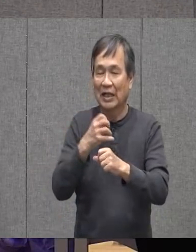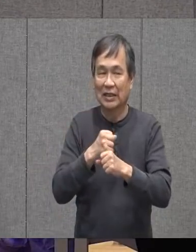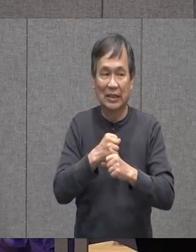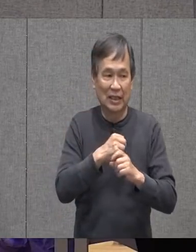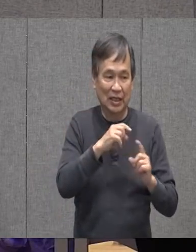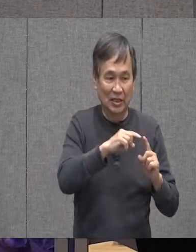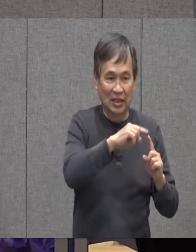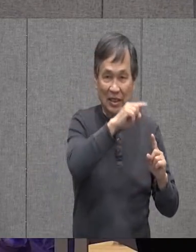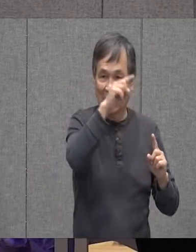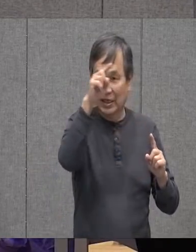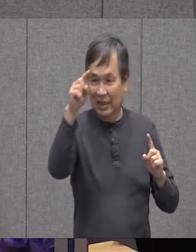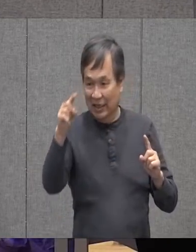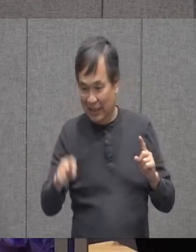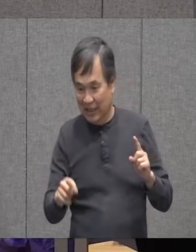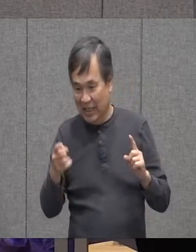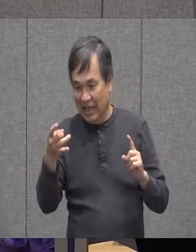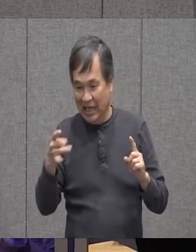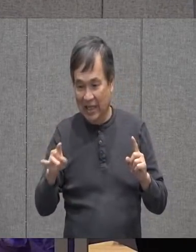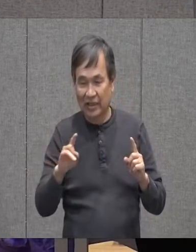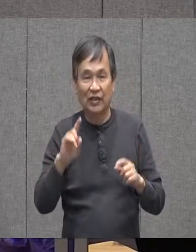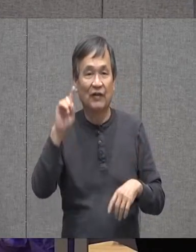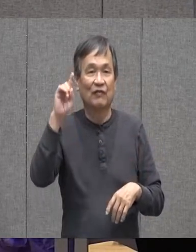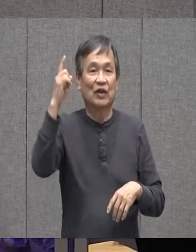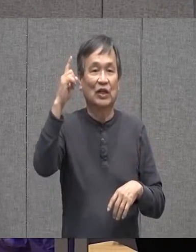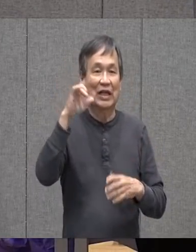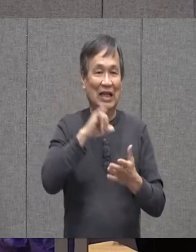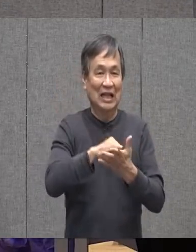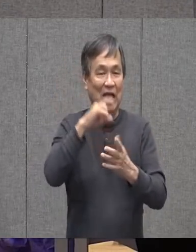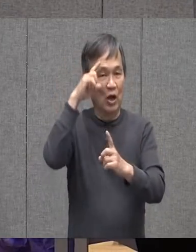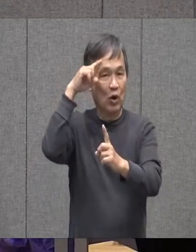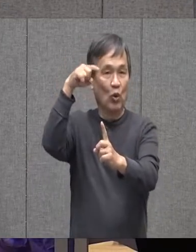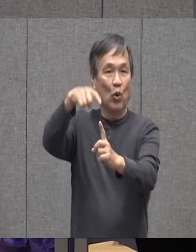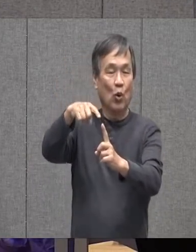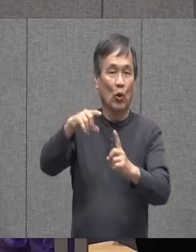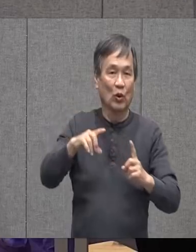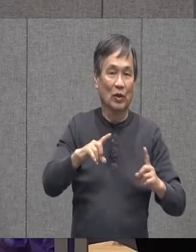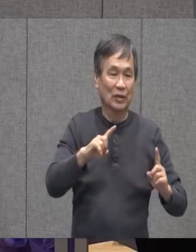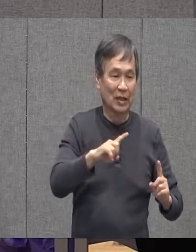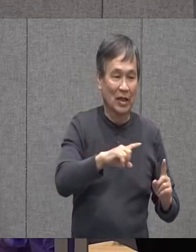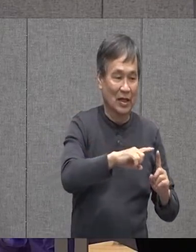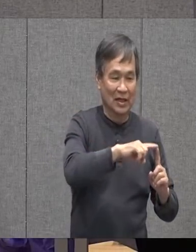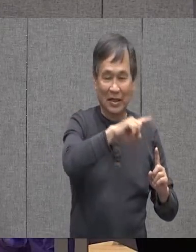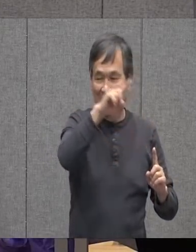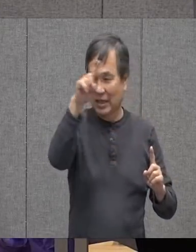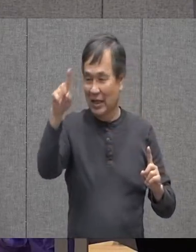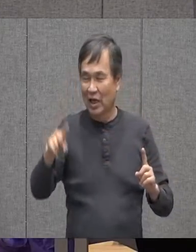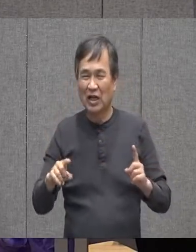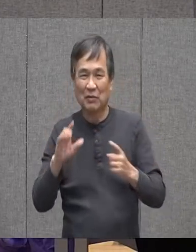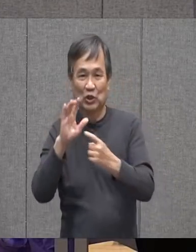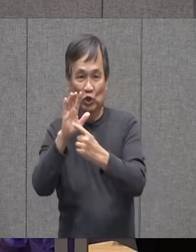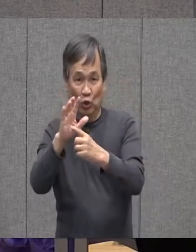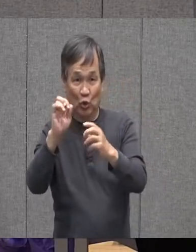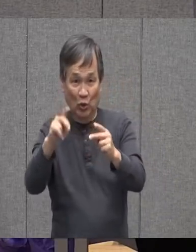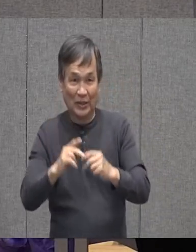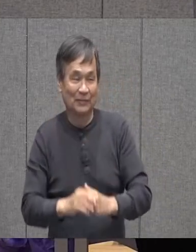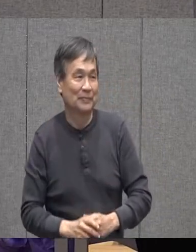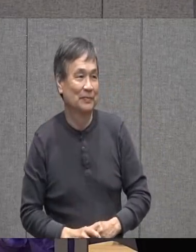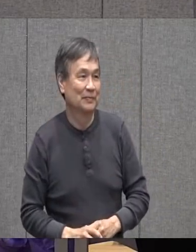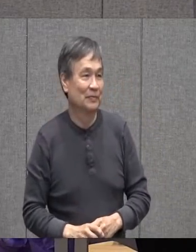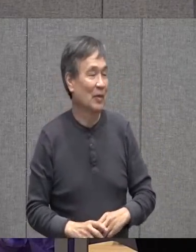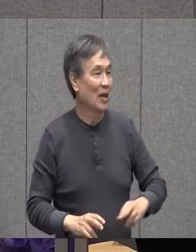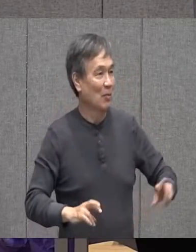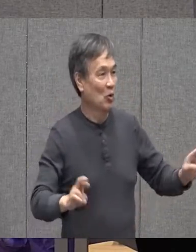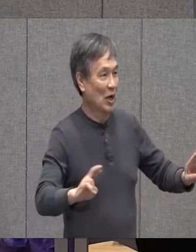18 first, okay? That's the goal. That's the attempt. All right, are you ready to begin? I'm ready.